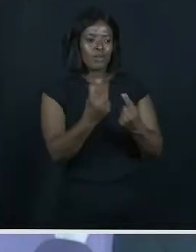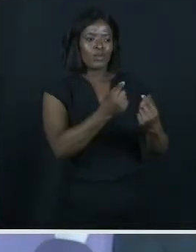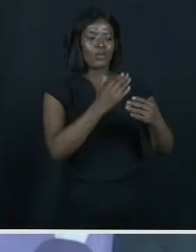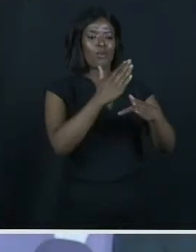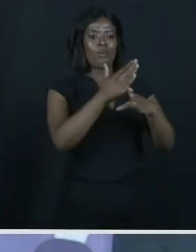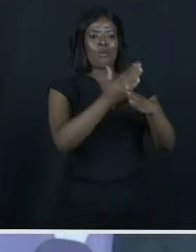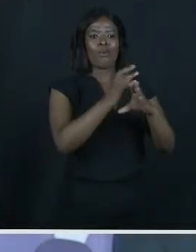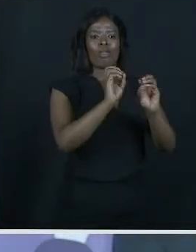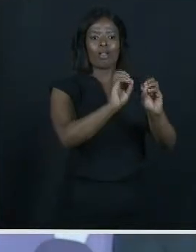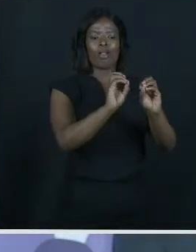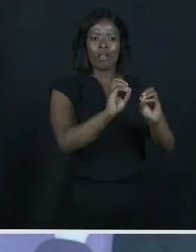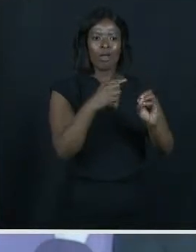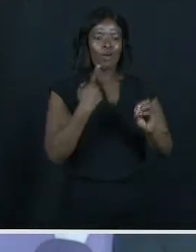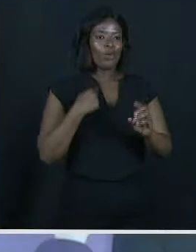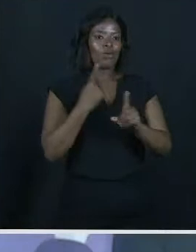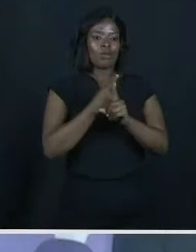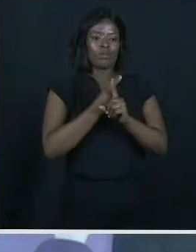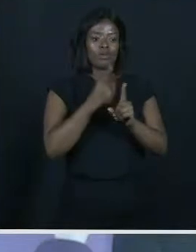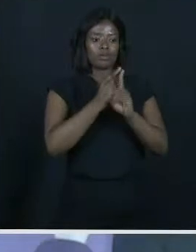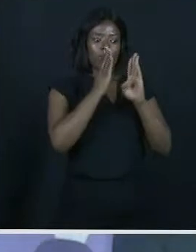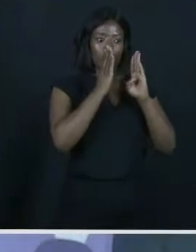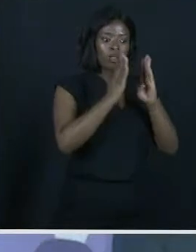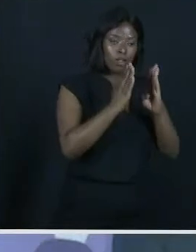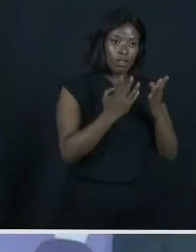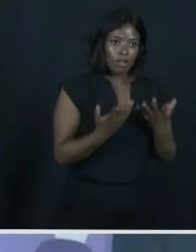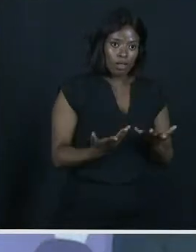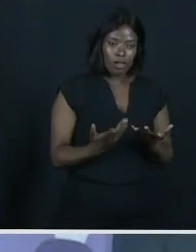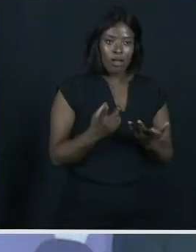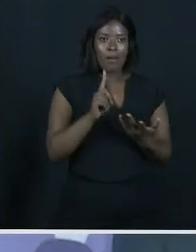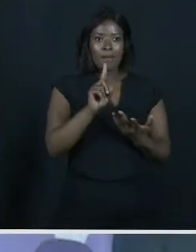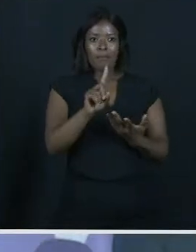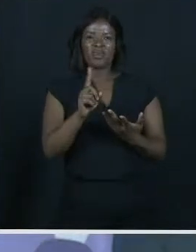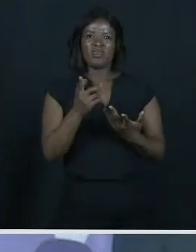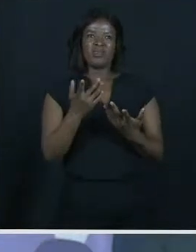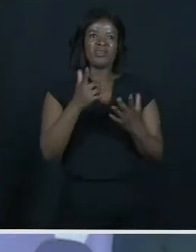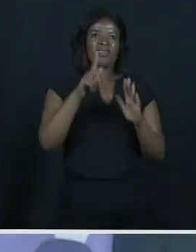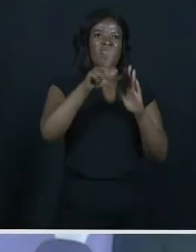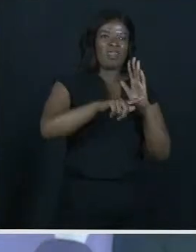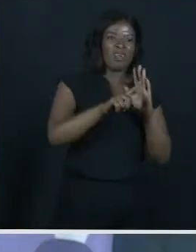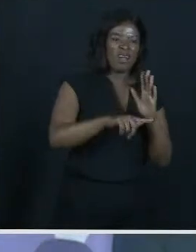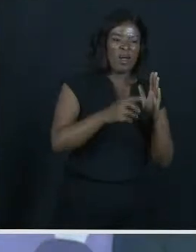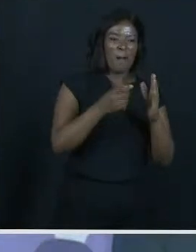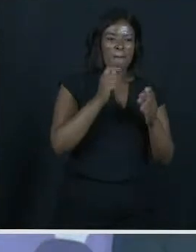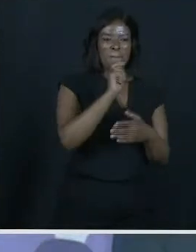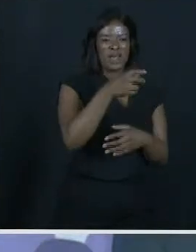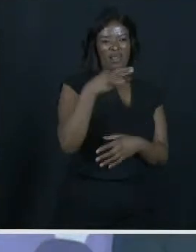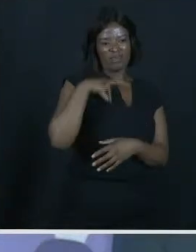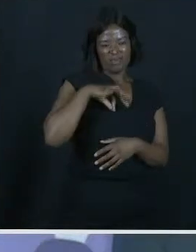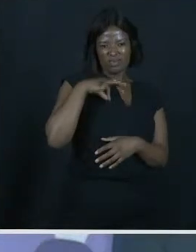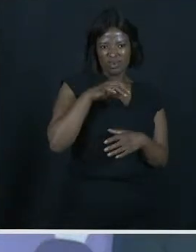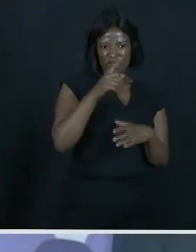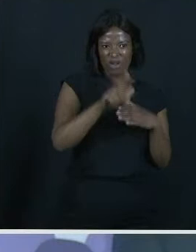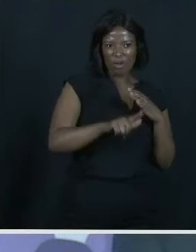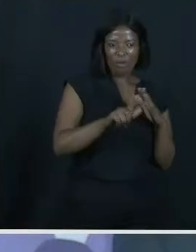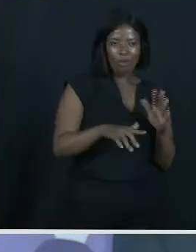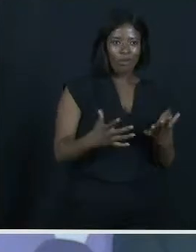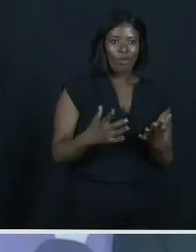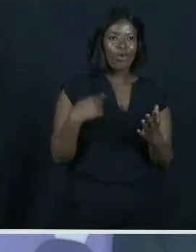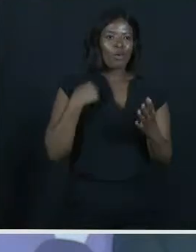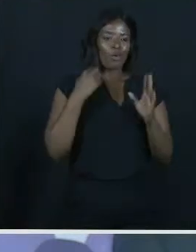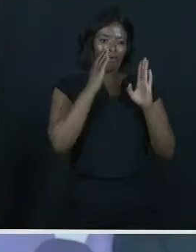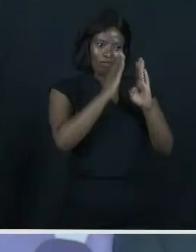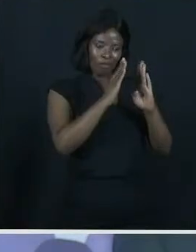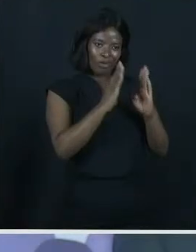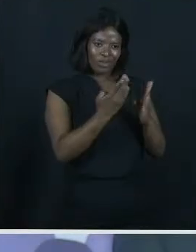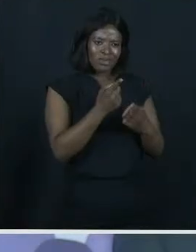paying homage to those who are in the system, who are underpaid, capable, and provide services to the public to the best